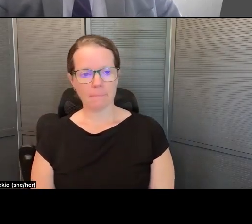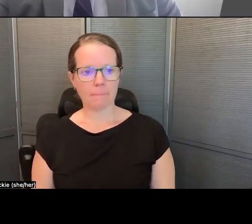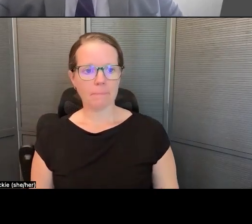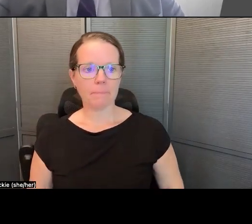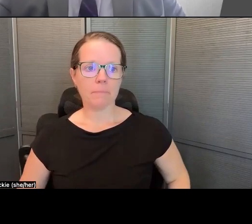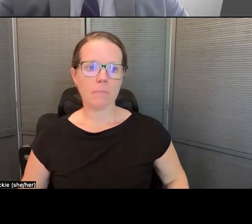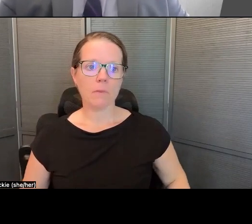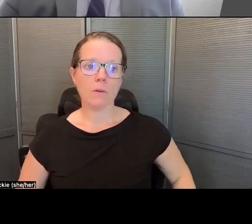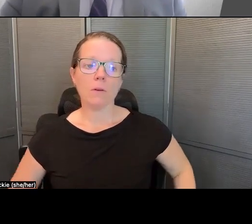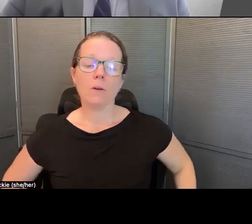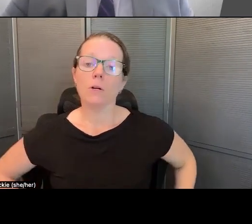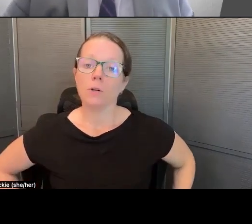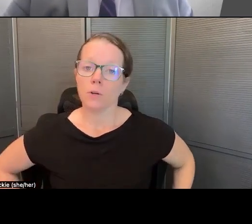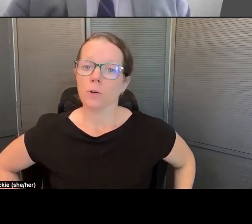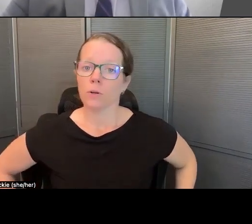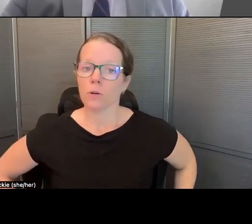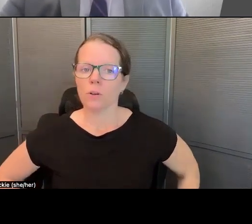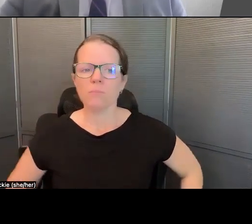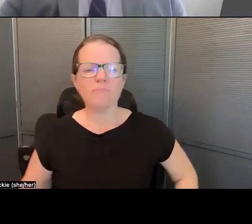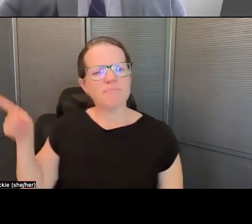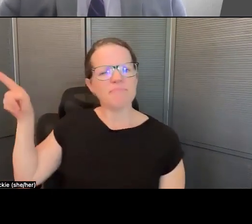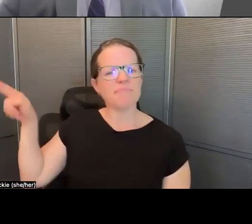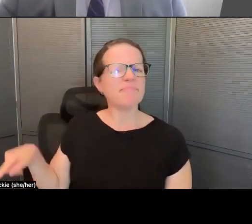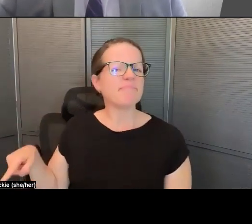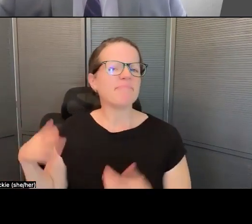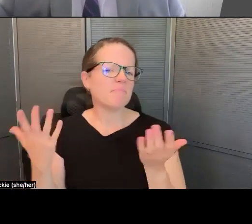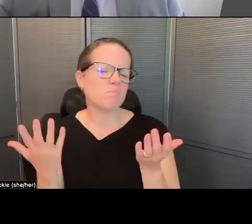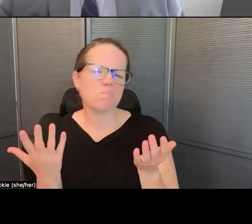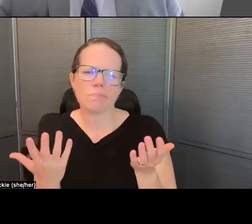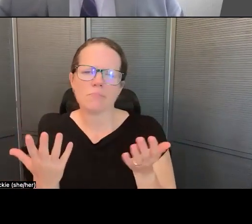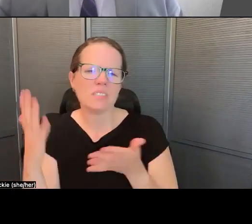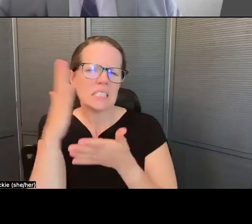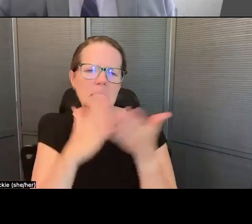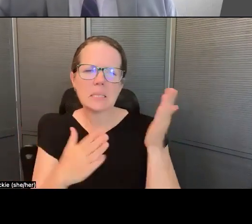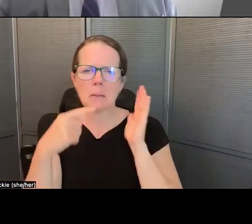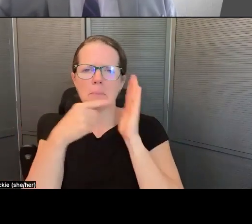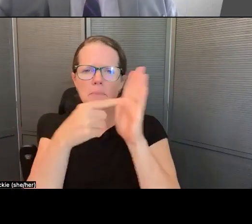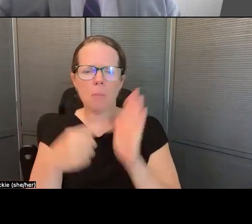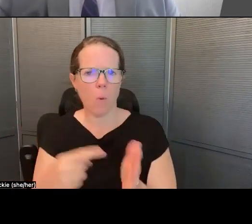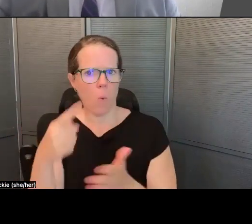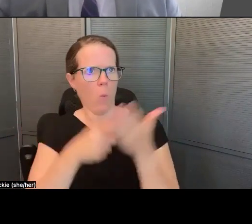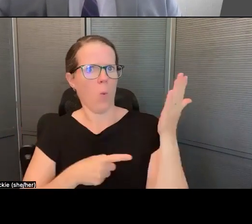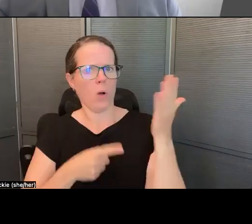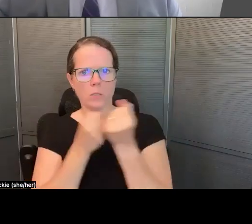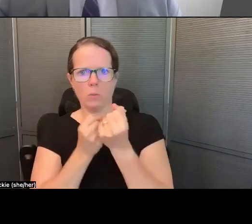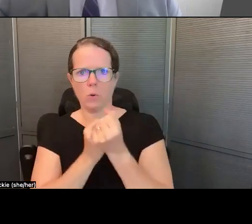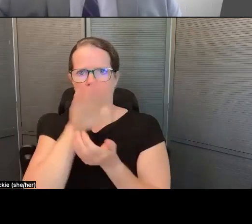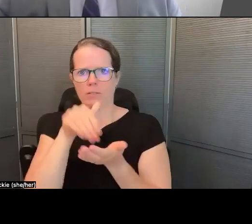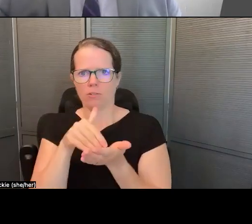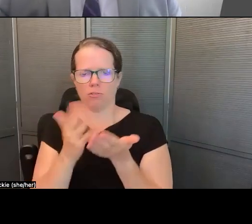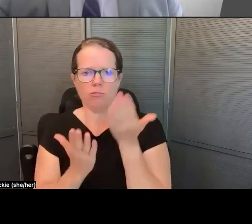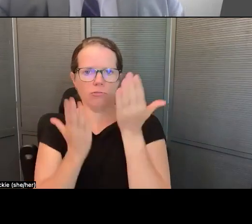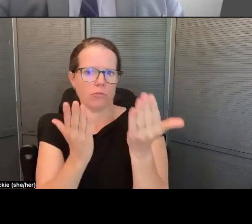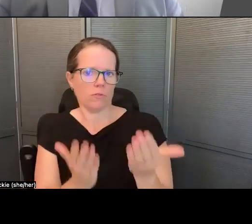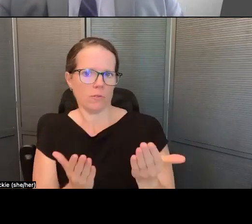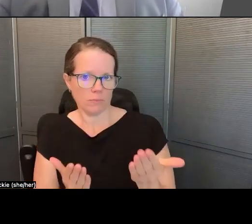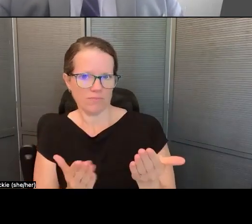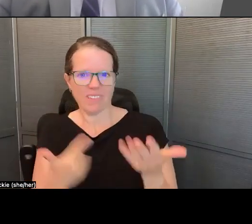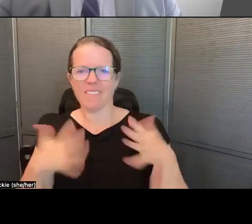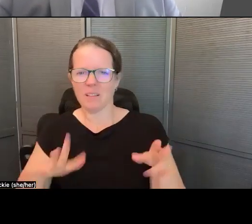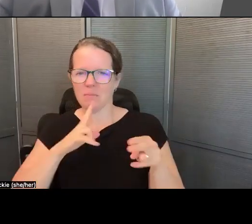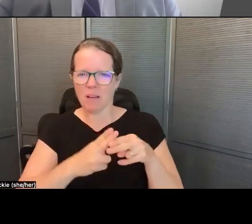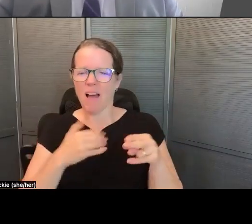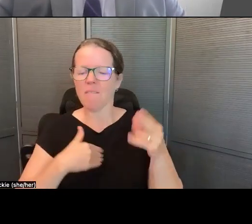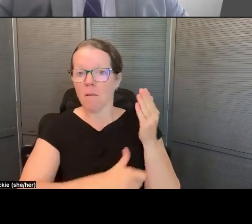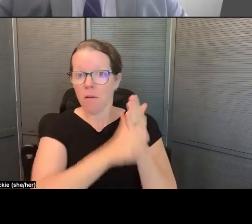So the support, this is just a list of kind of some of the things that the support centers provide. As I mentioned, we're doing manualized cognitive behavioral